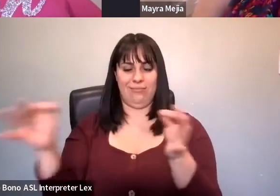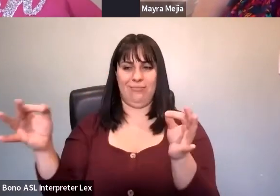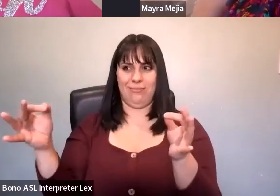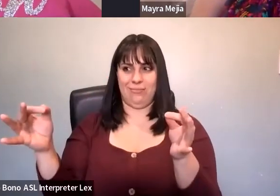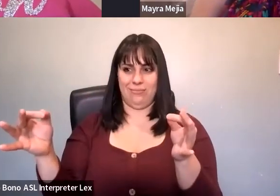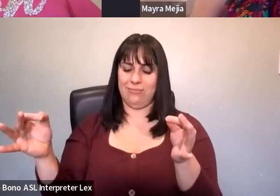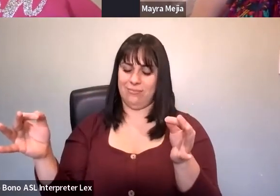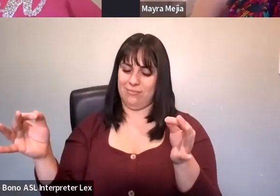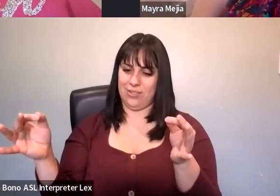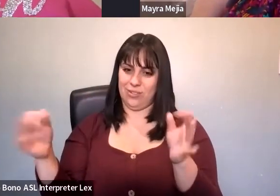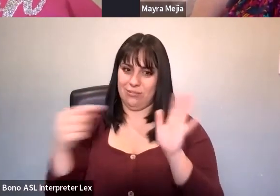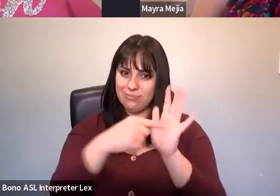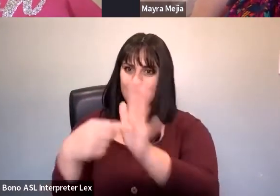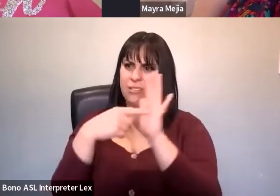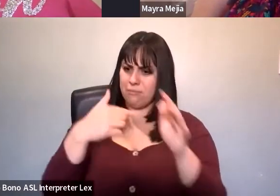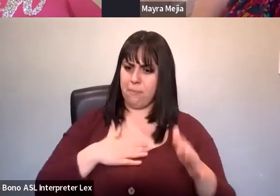life, and,